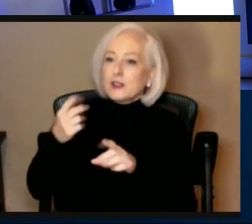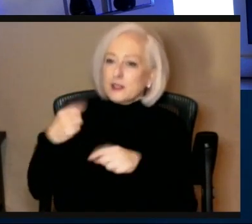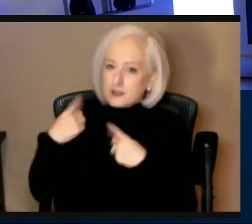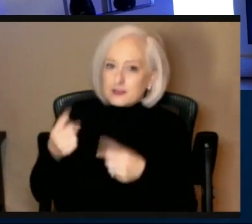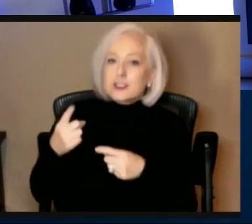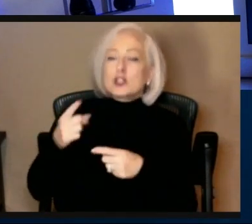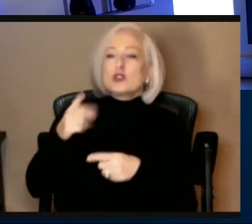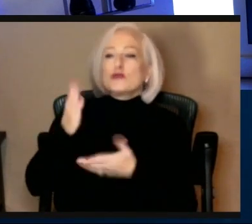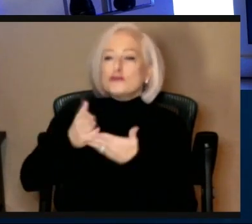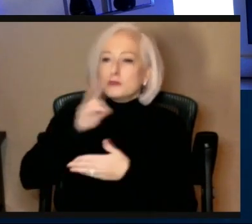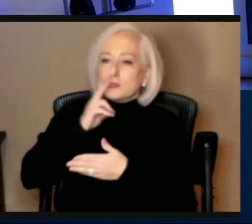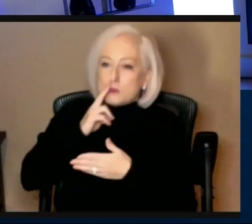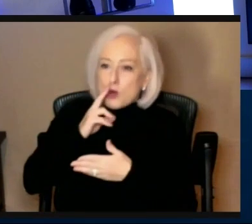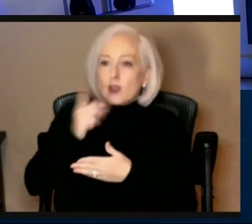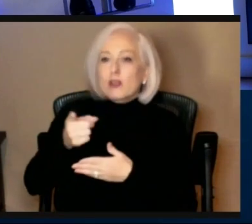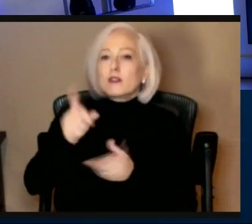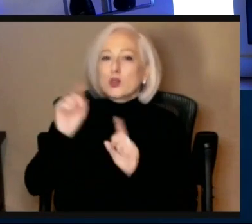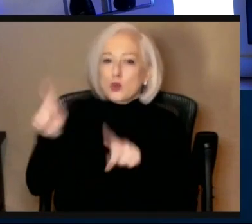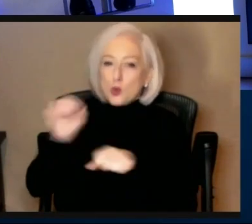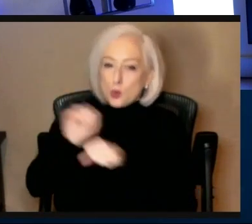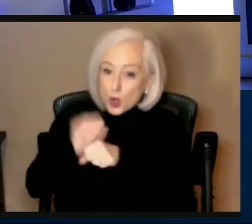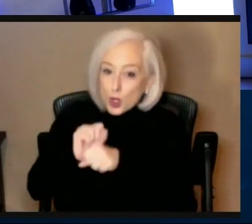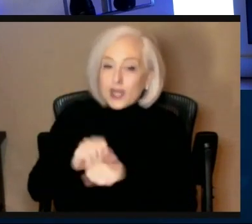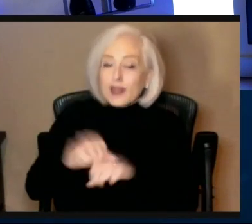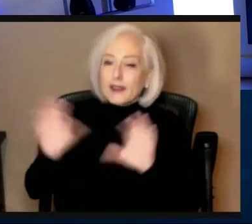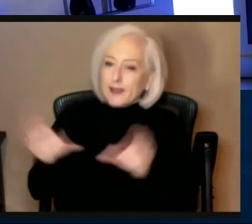working. How is your quality of life?